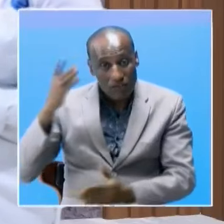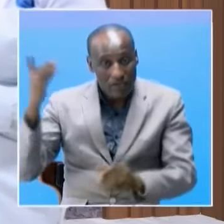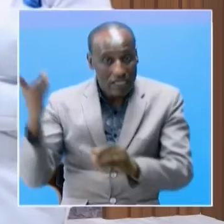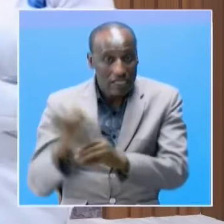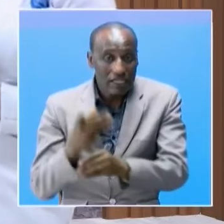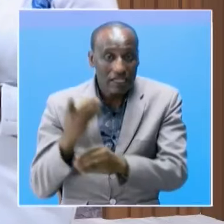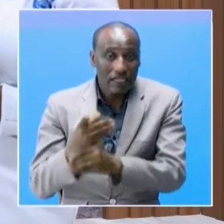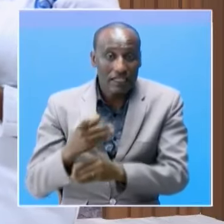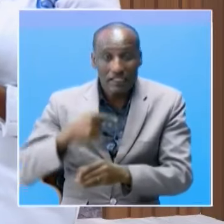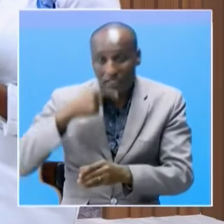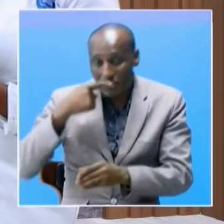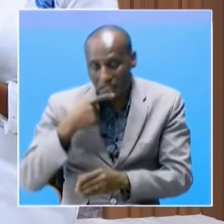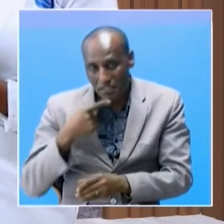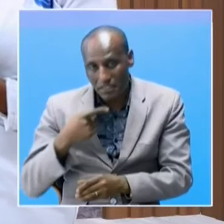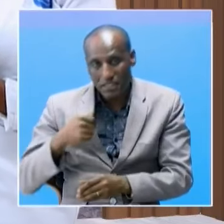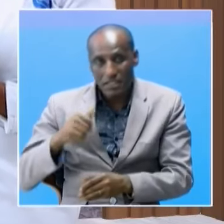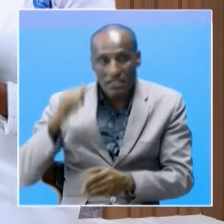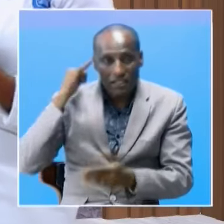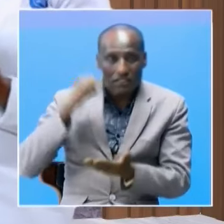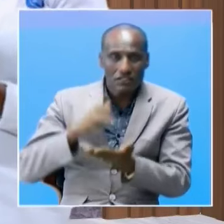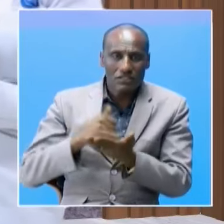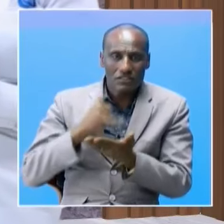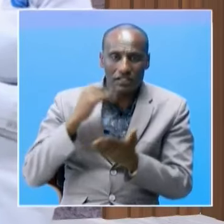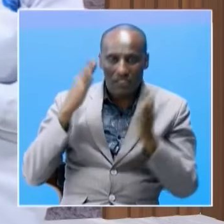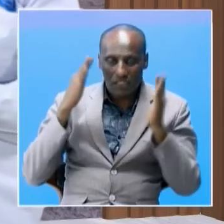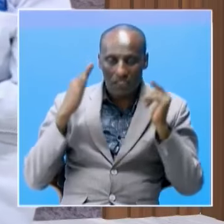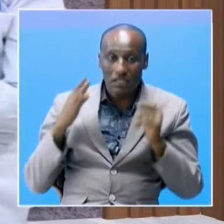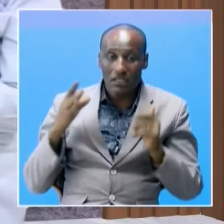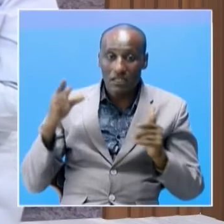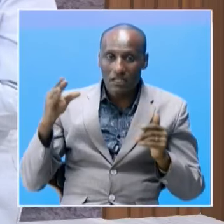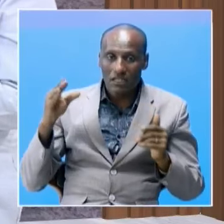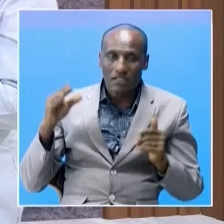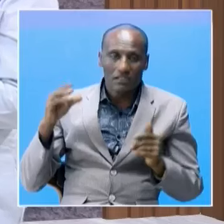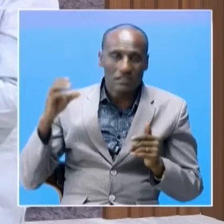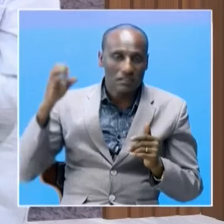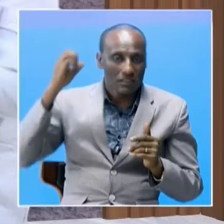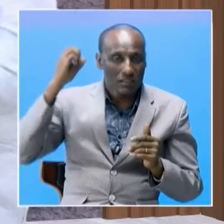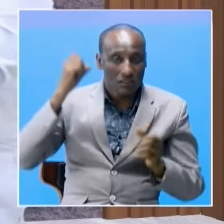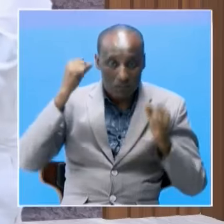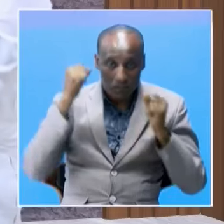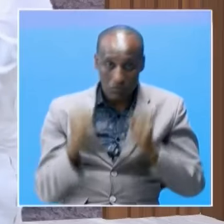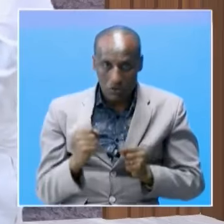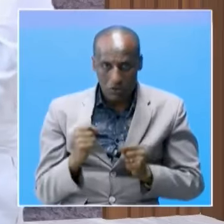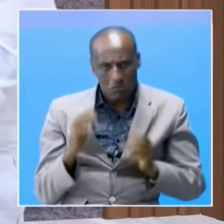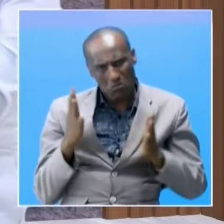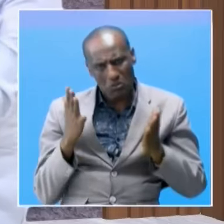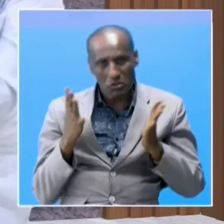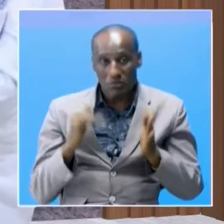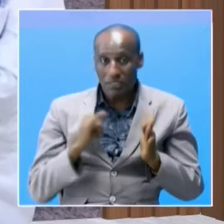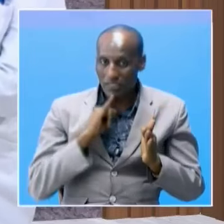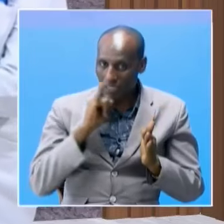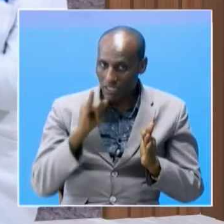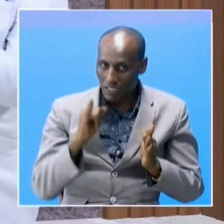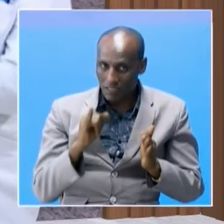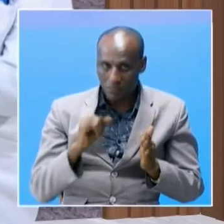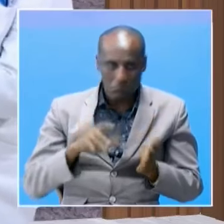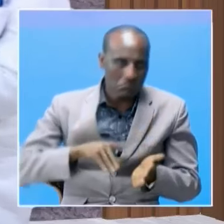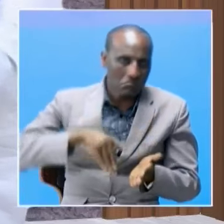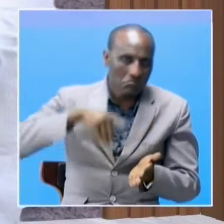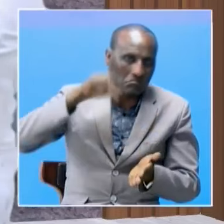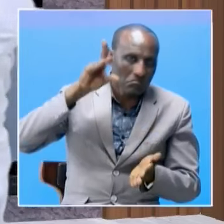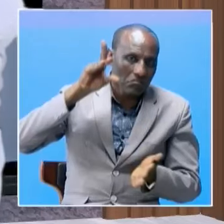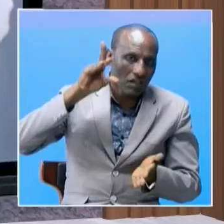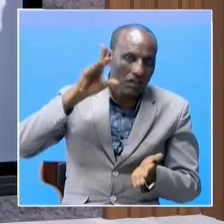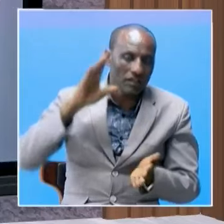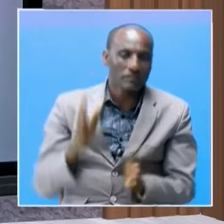then it shall rain. How is the possibility? Now, earlier, before these modal auxiliaries, we